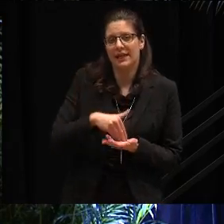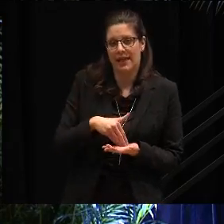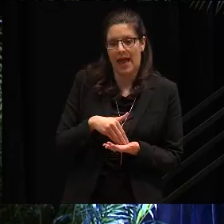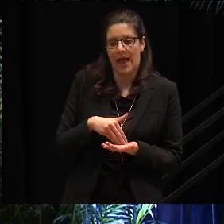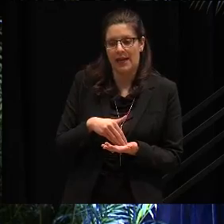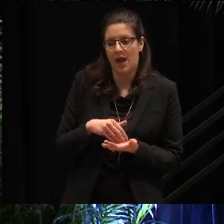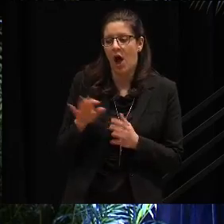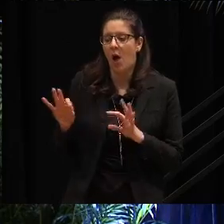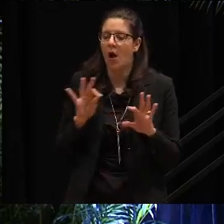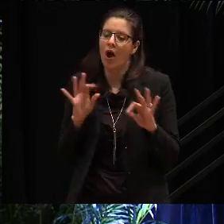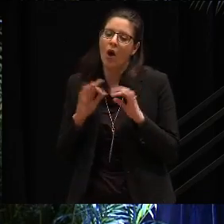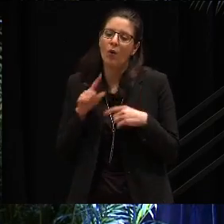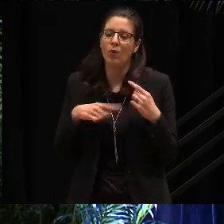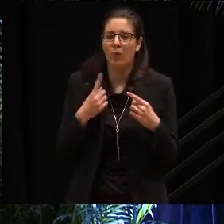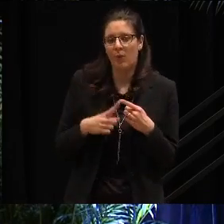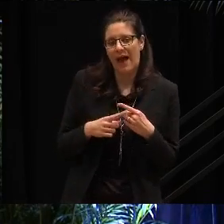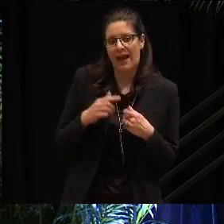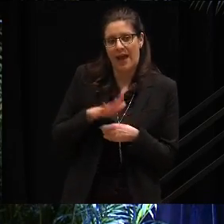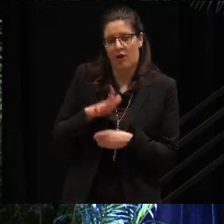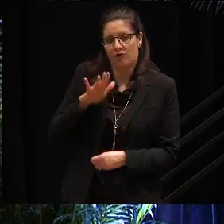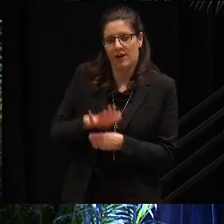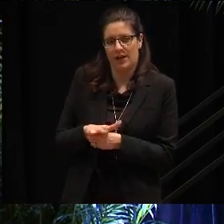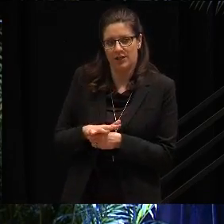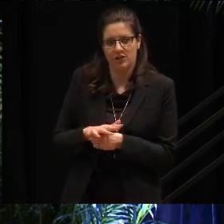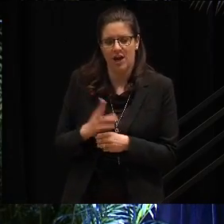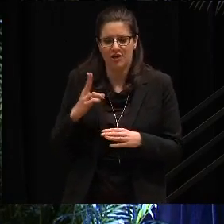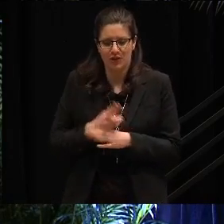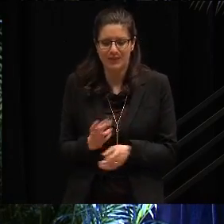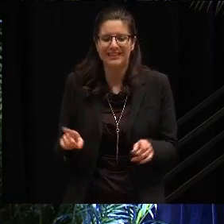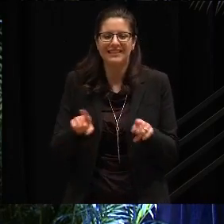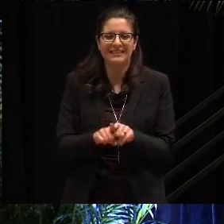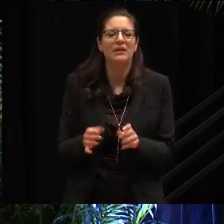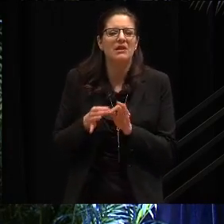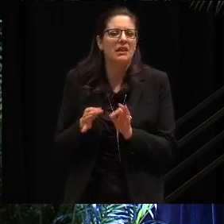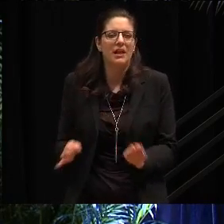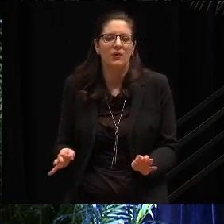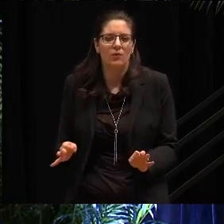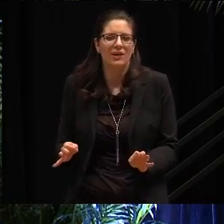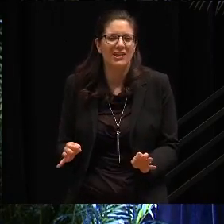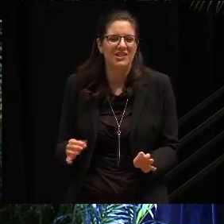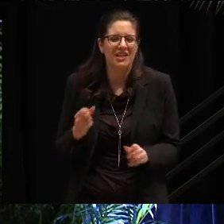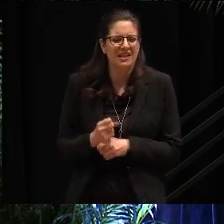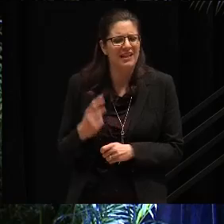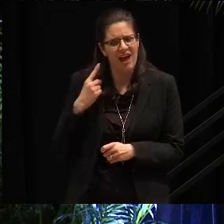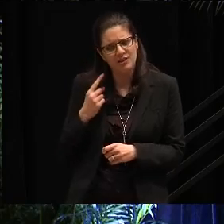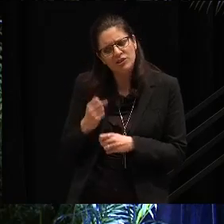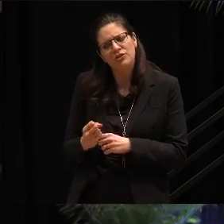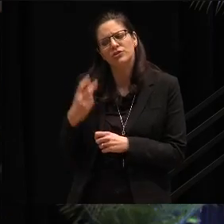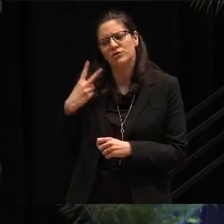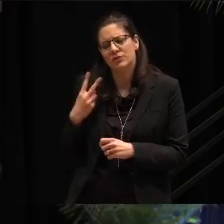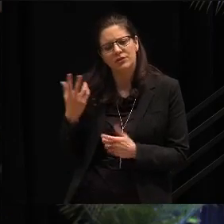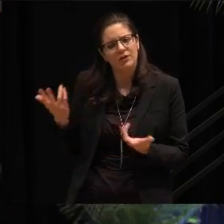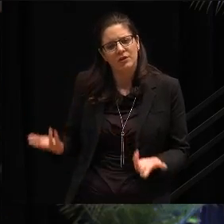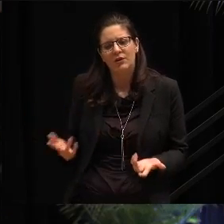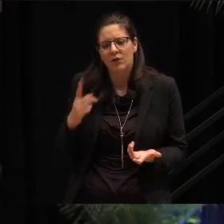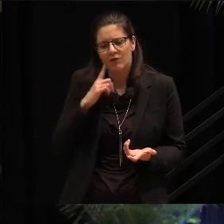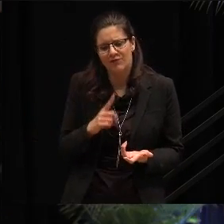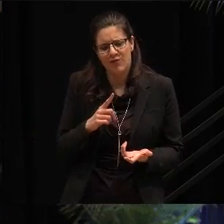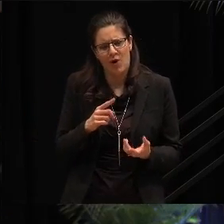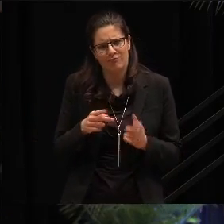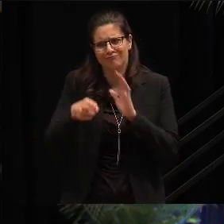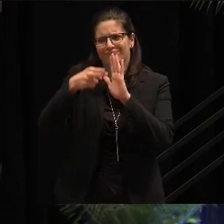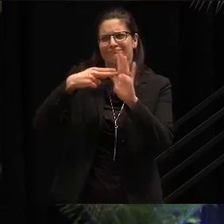selective in their outrage. And you're using the same language that you used a year ago and 2 years ago to